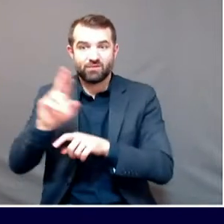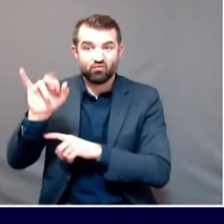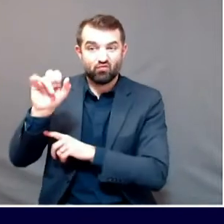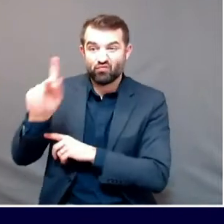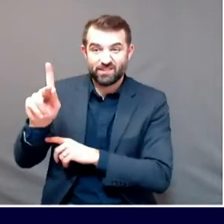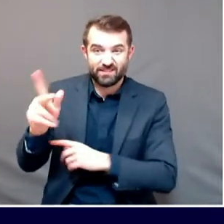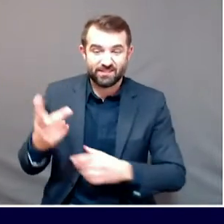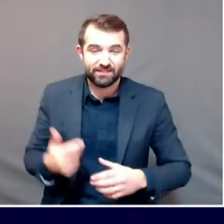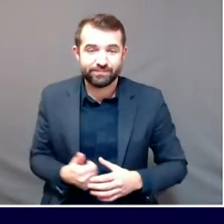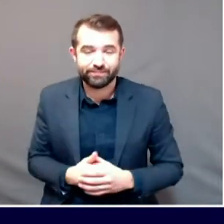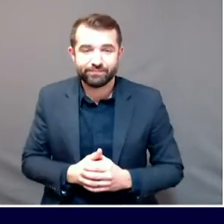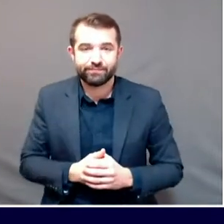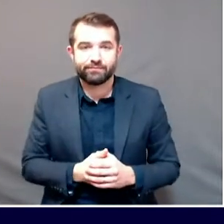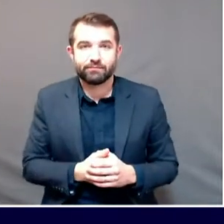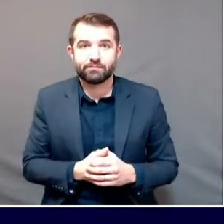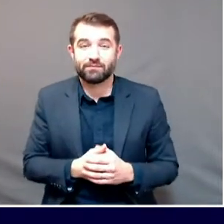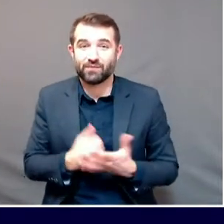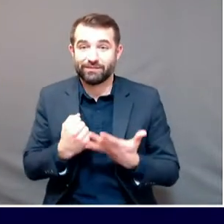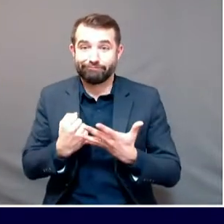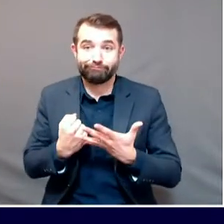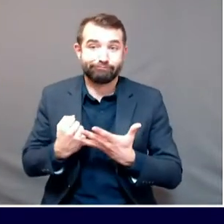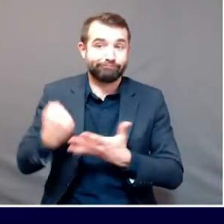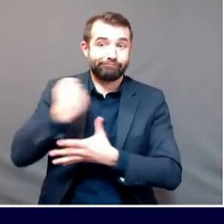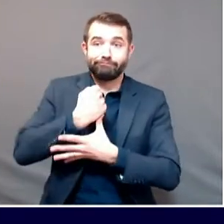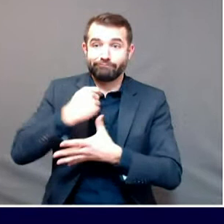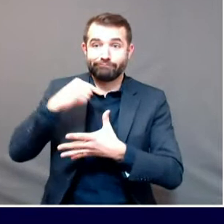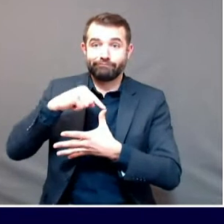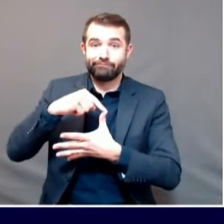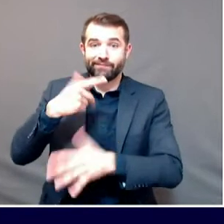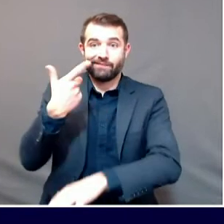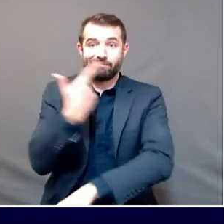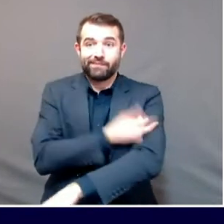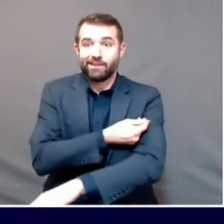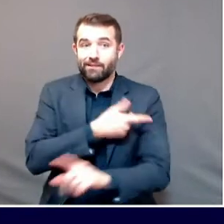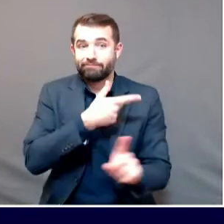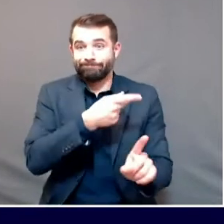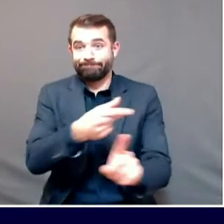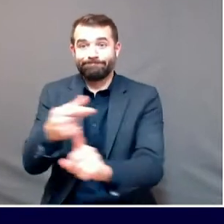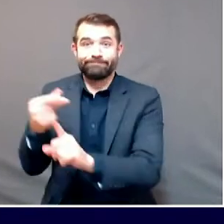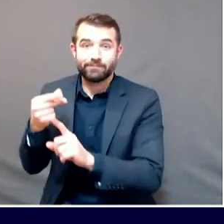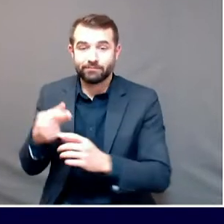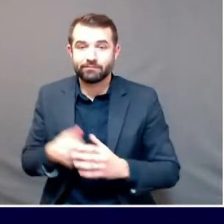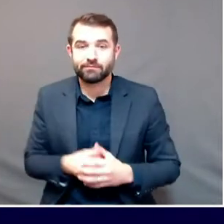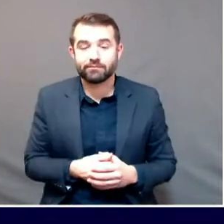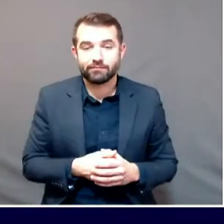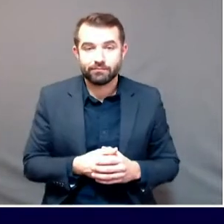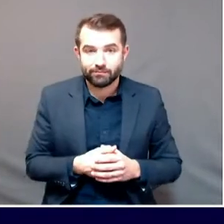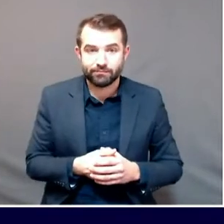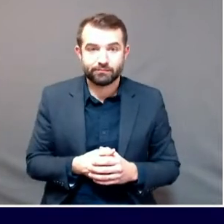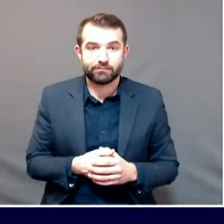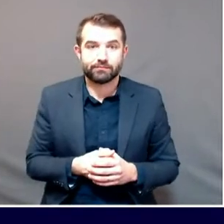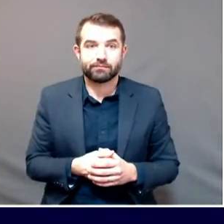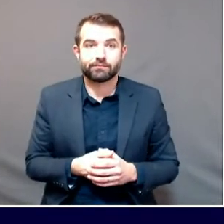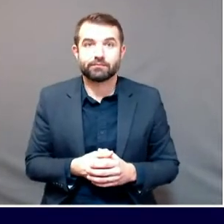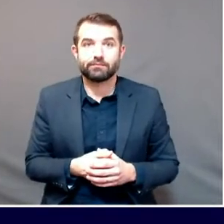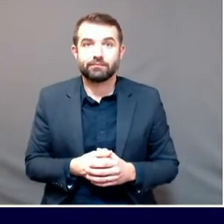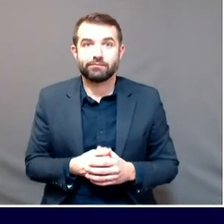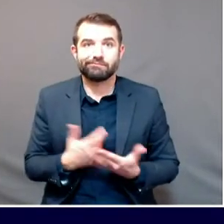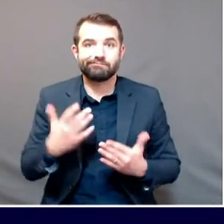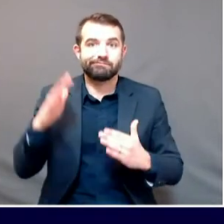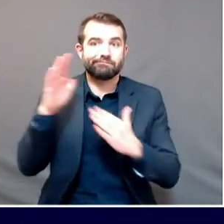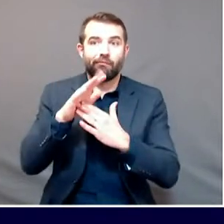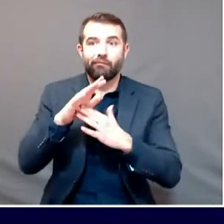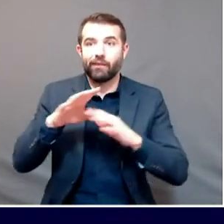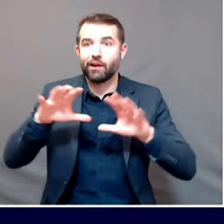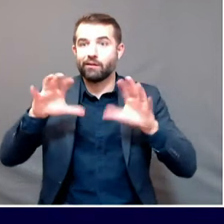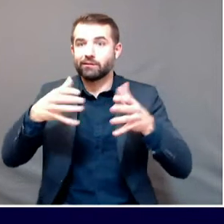the country to vaccinate folks against COVID-19 was healthcare providers. Because if hospitals